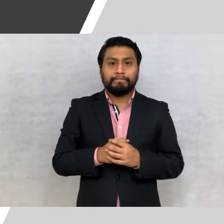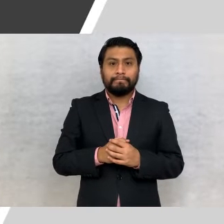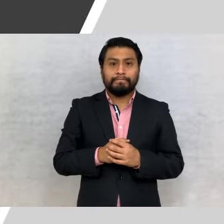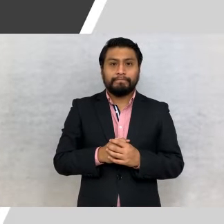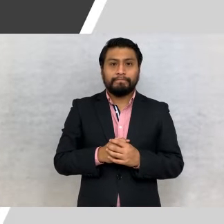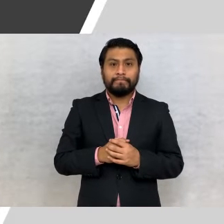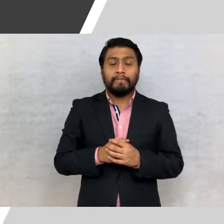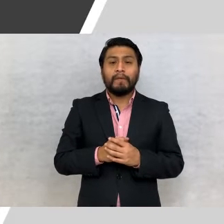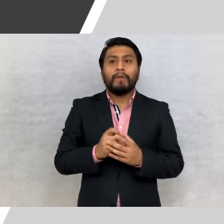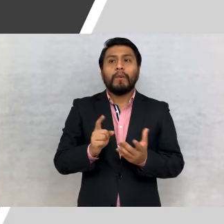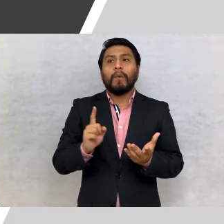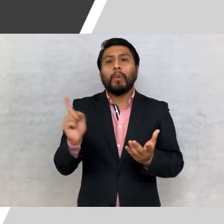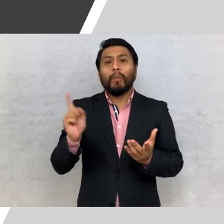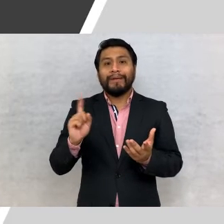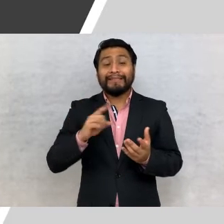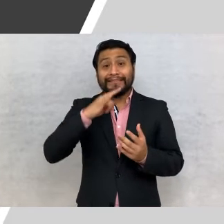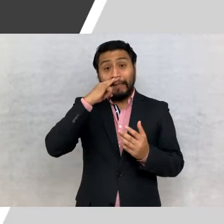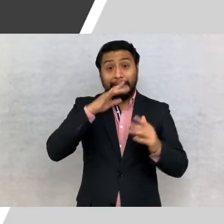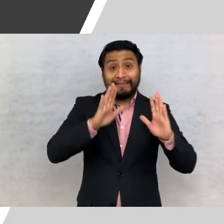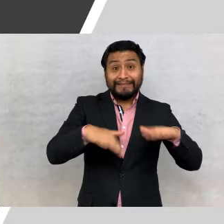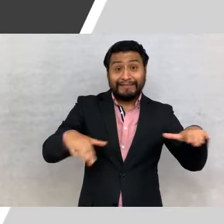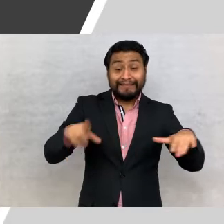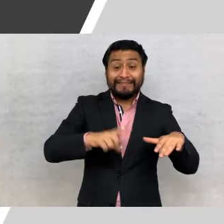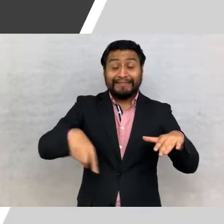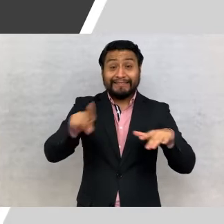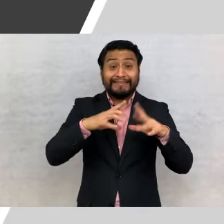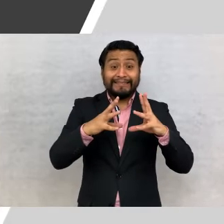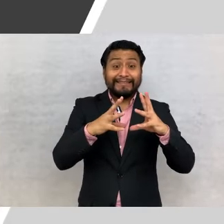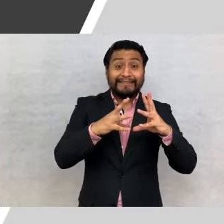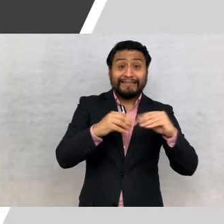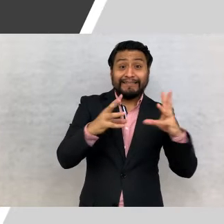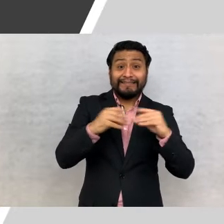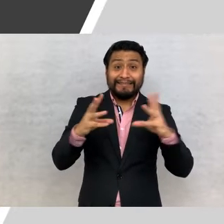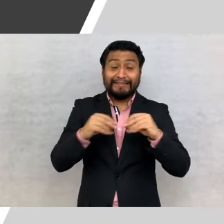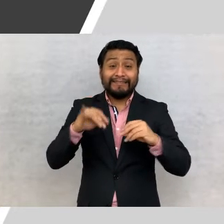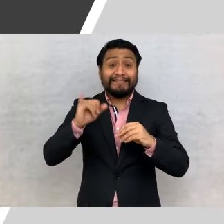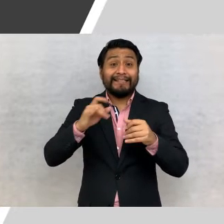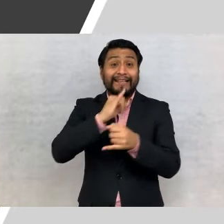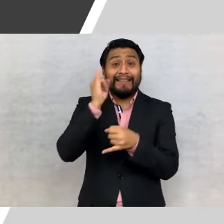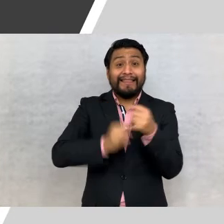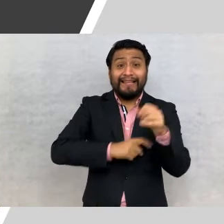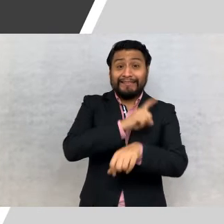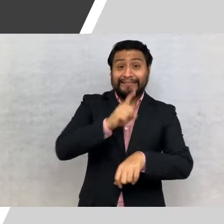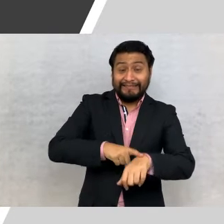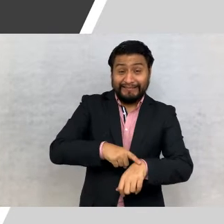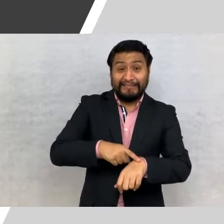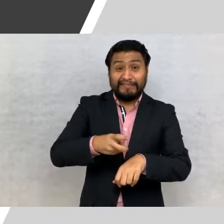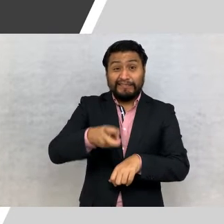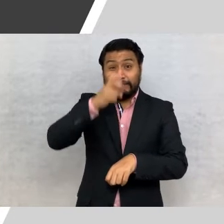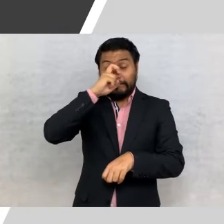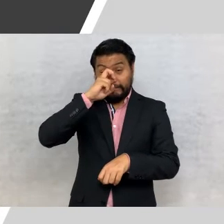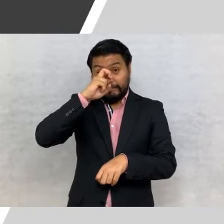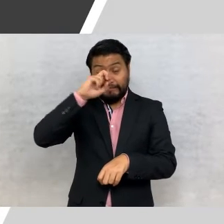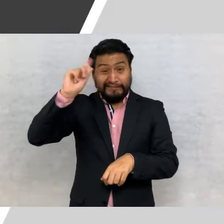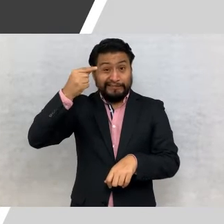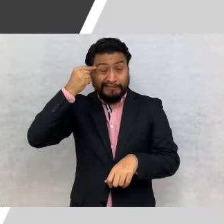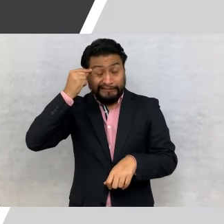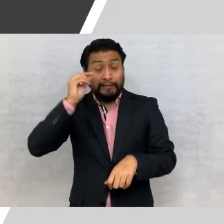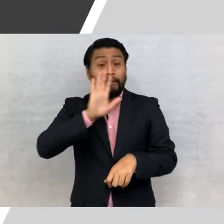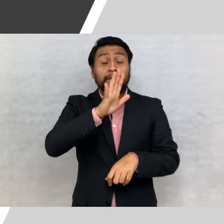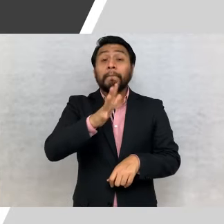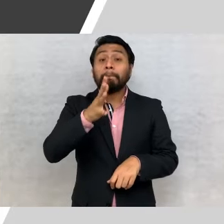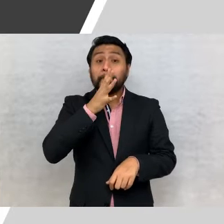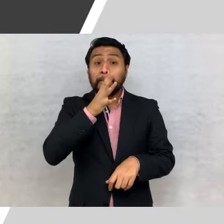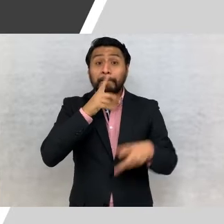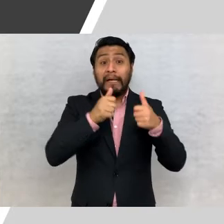in which the children of the detained and disappeared of the last Argentine military dictatorship would be separated from their mothers,